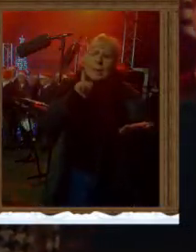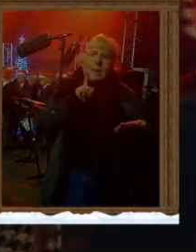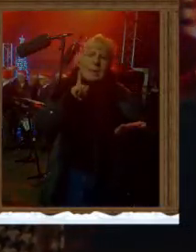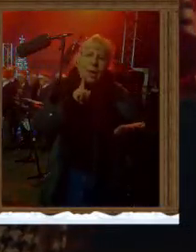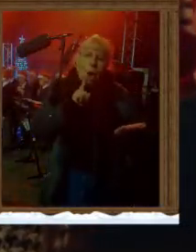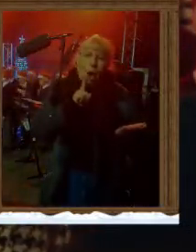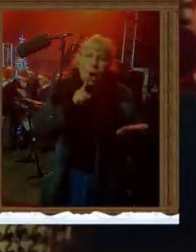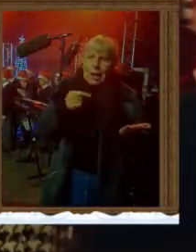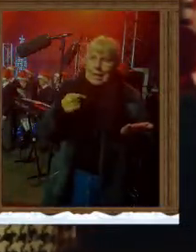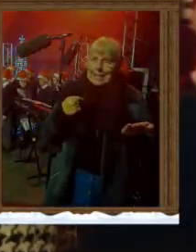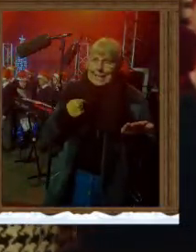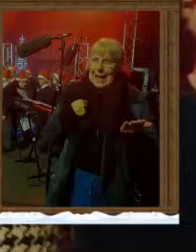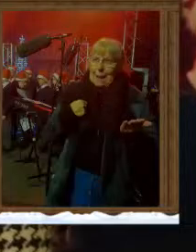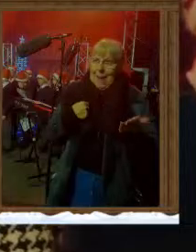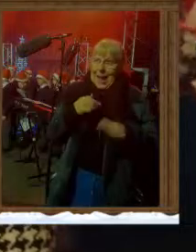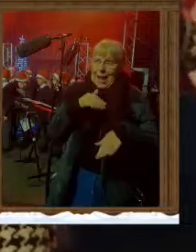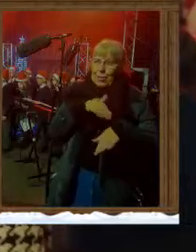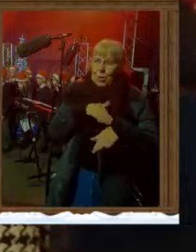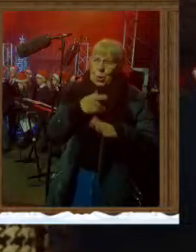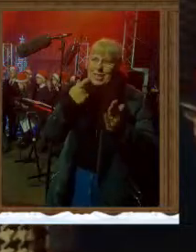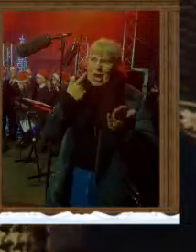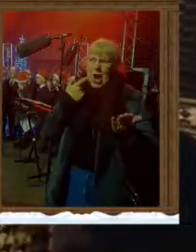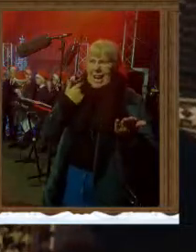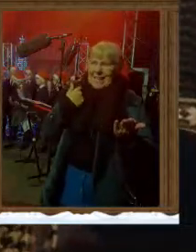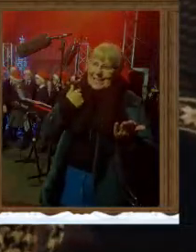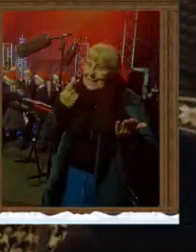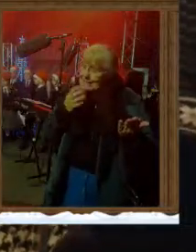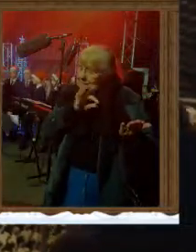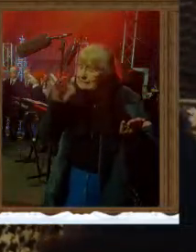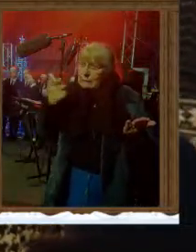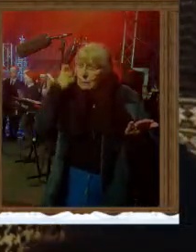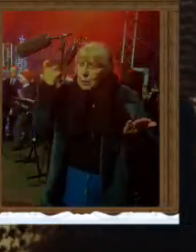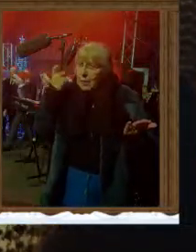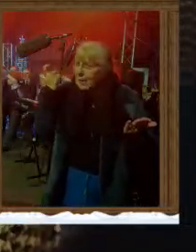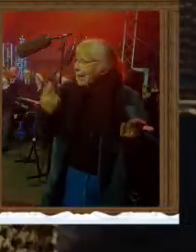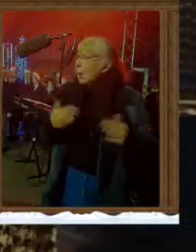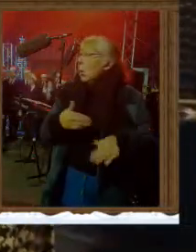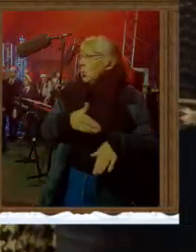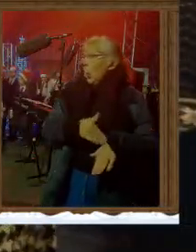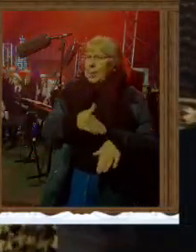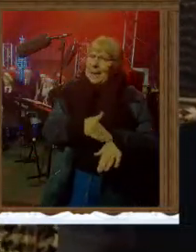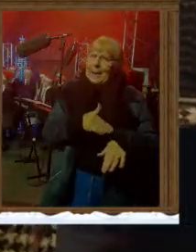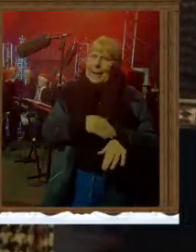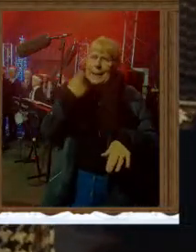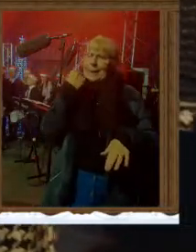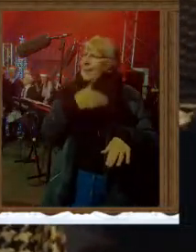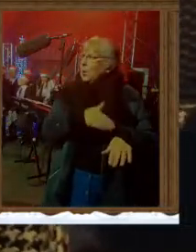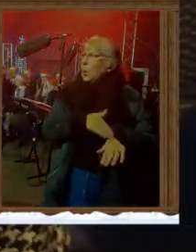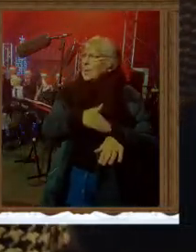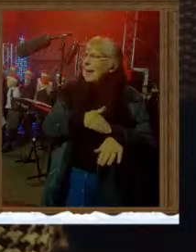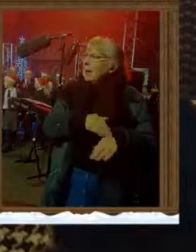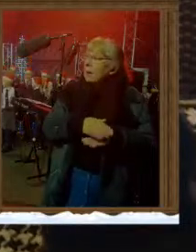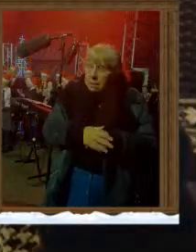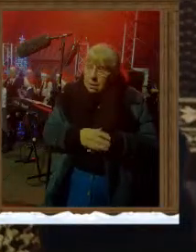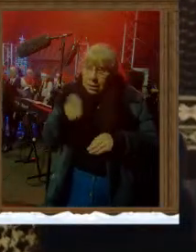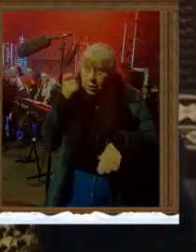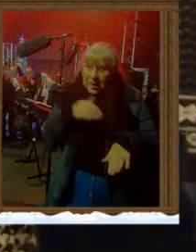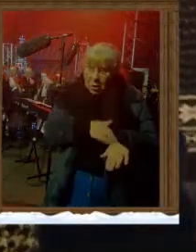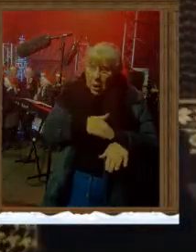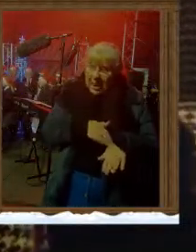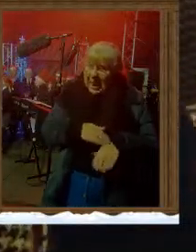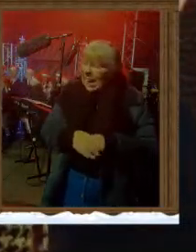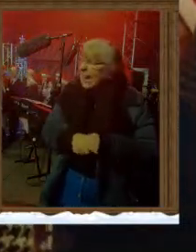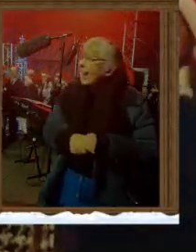If I'm on the naughty or nice list, what do you think? Naughty. Do we think naughty?